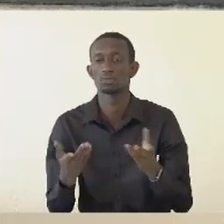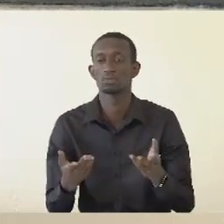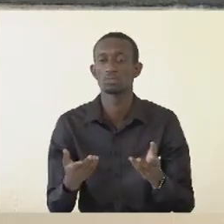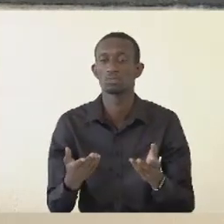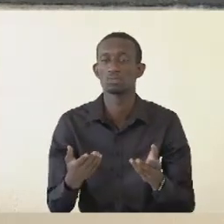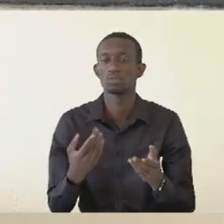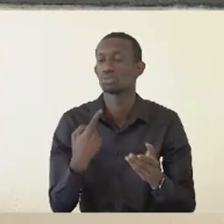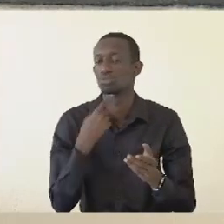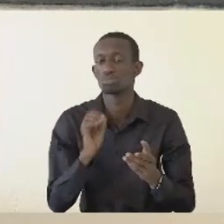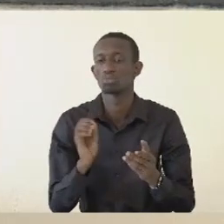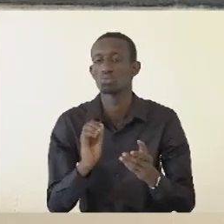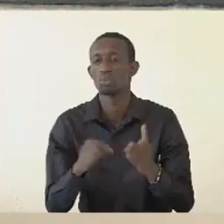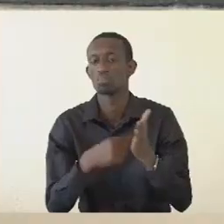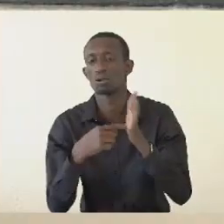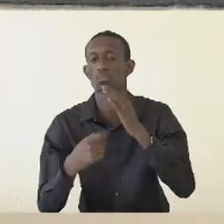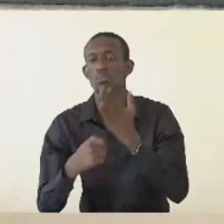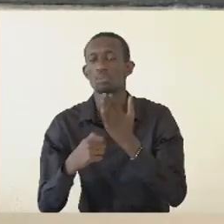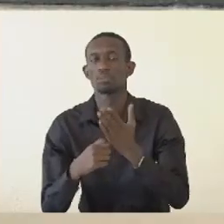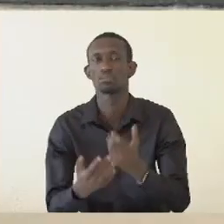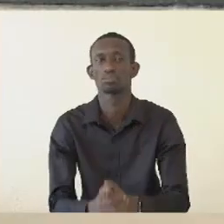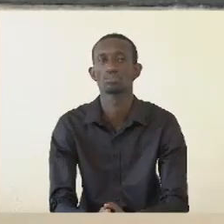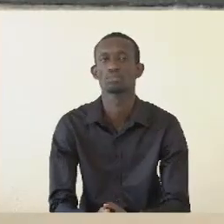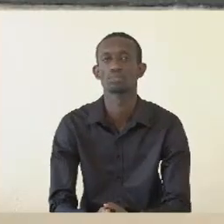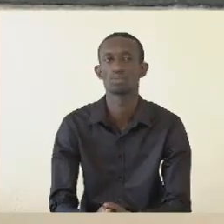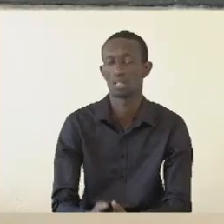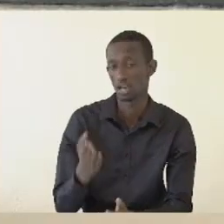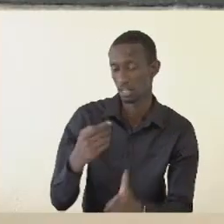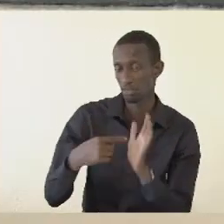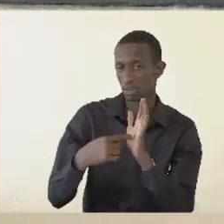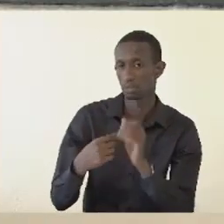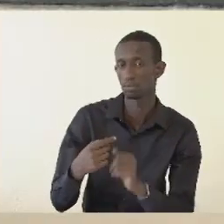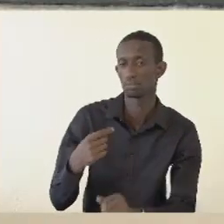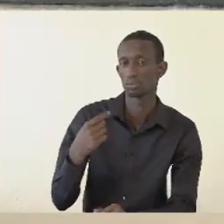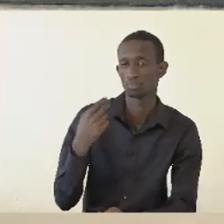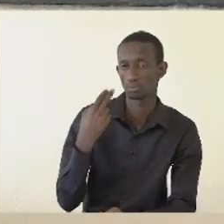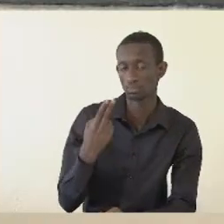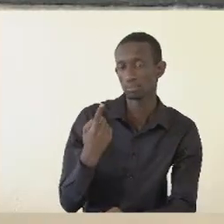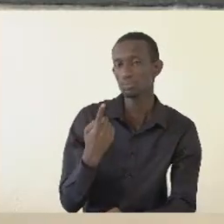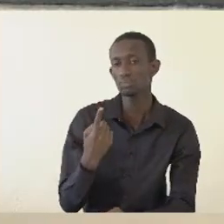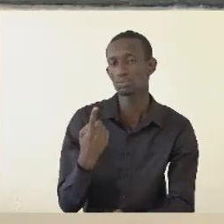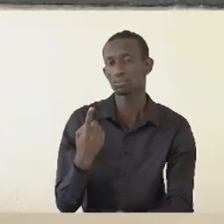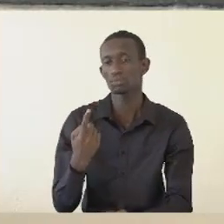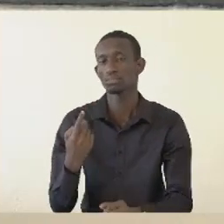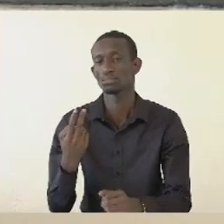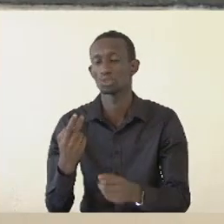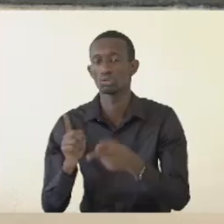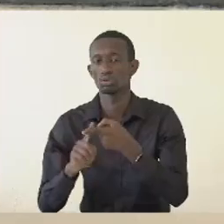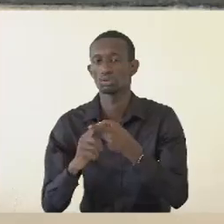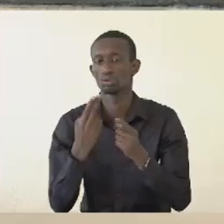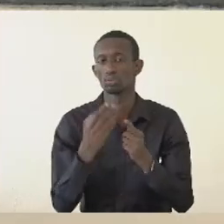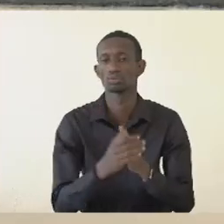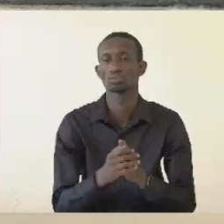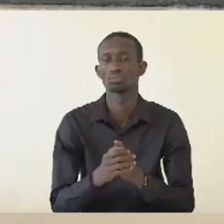of writing that 1. So here it simply shows that we have 1 particle and combined with 2 particles.